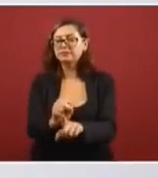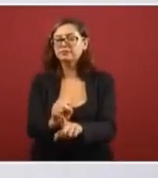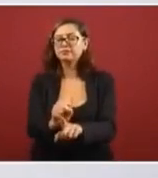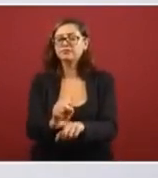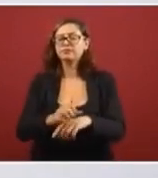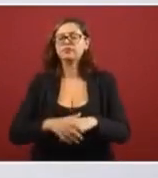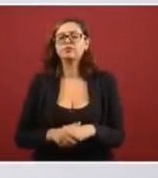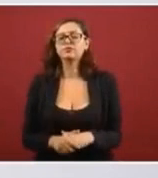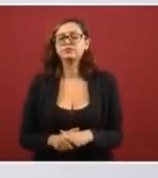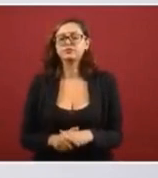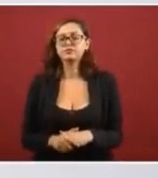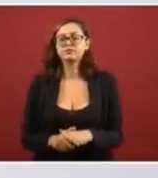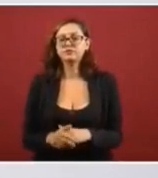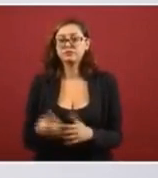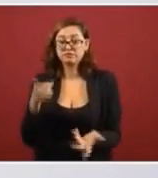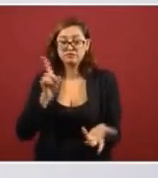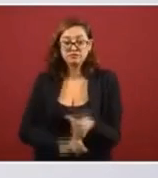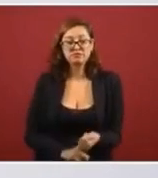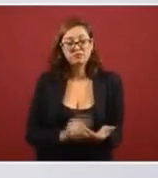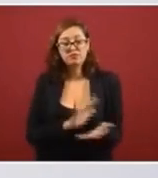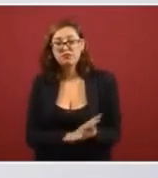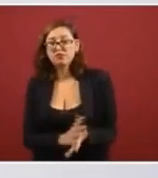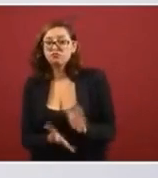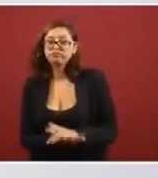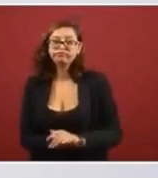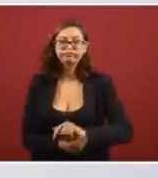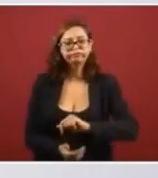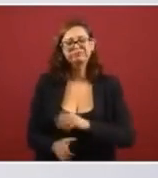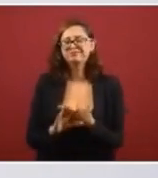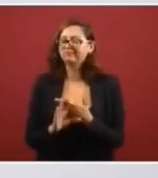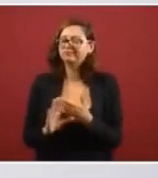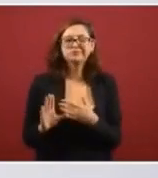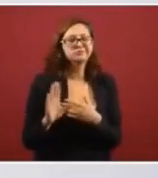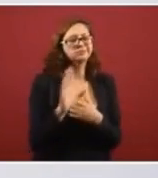not permitting controversy